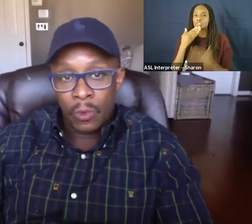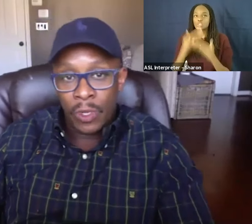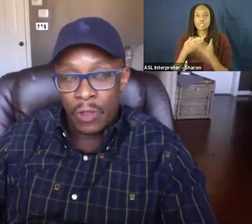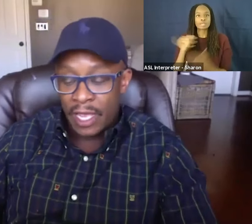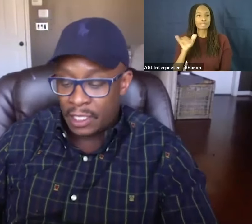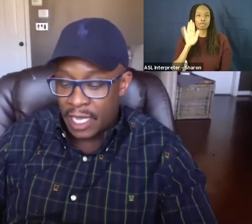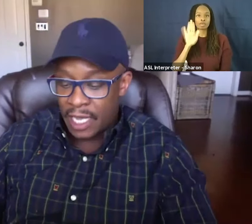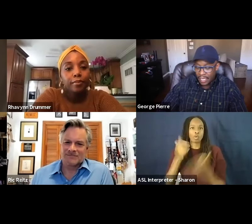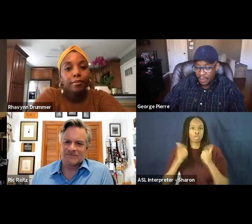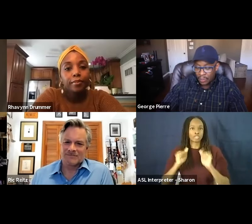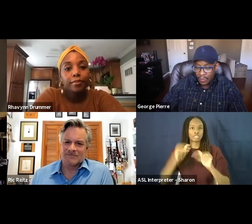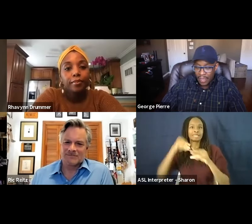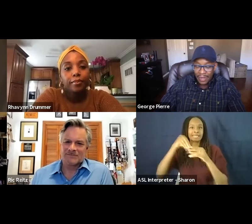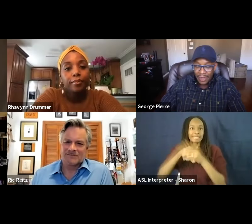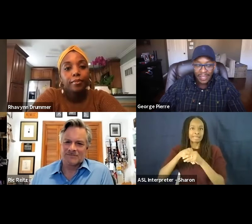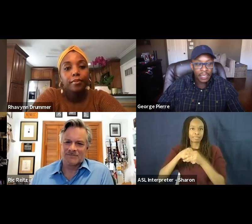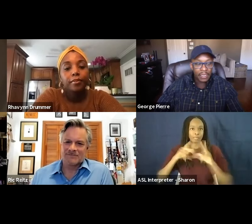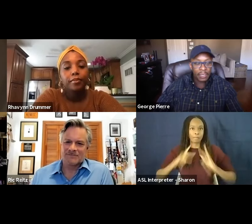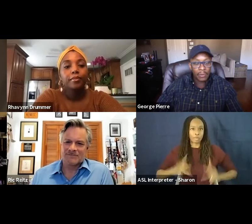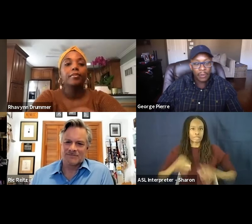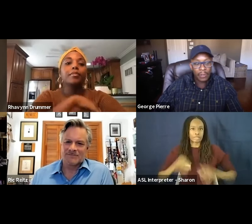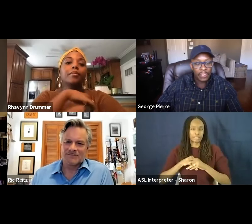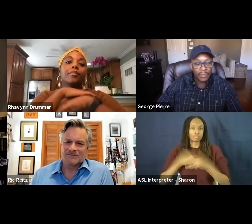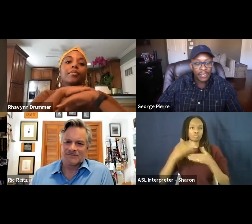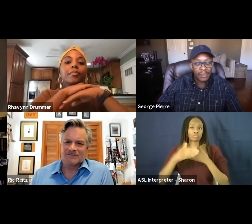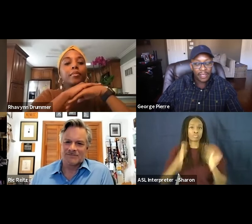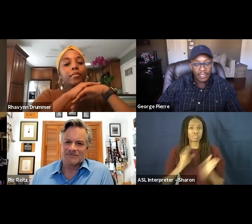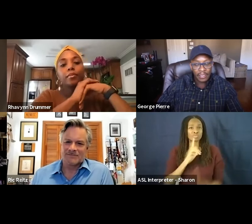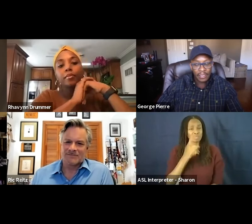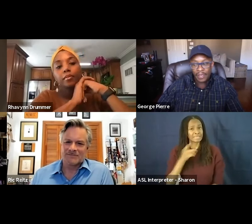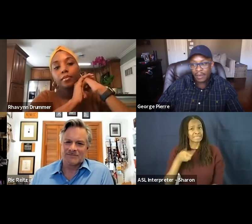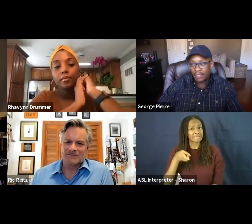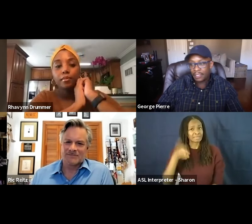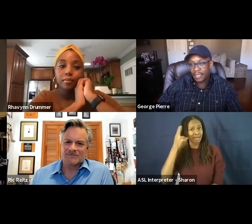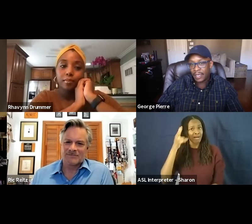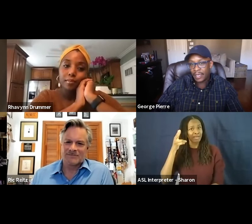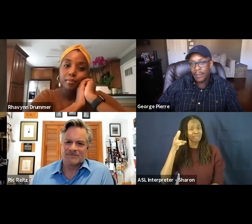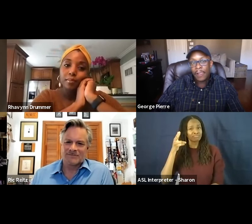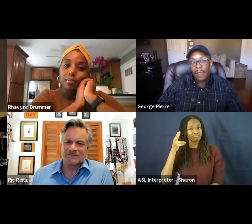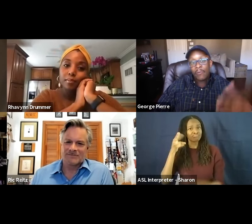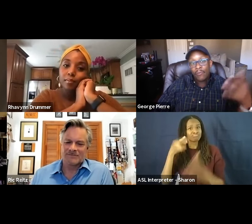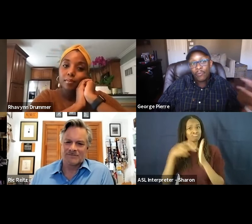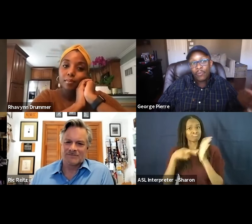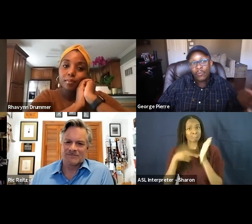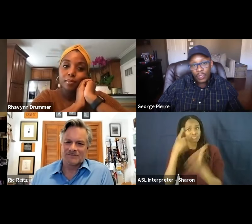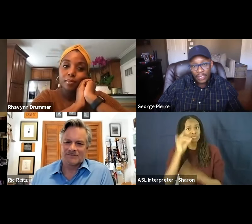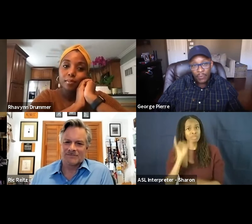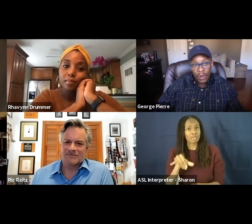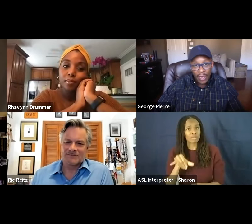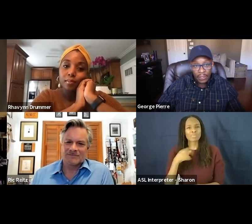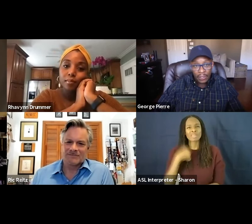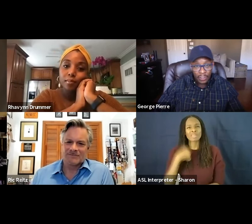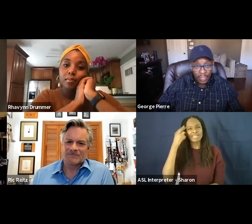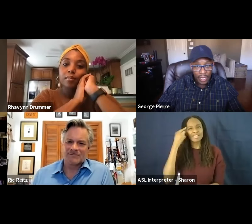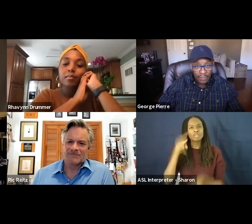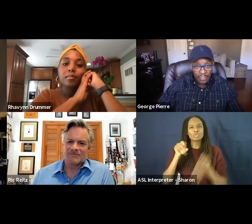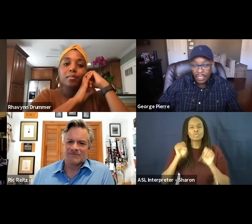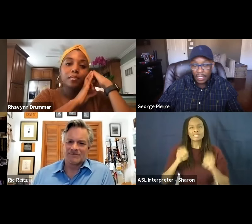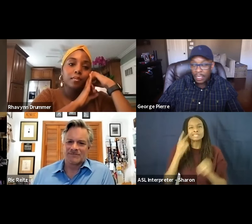room. So we hold that to high standards. But I think that some of the good things that are coming out of this is that you can see more